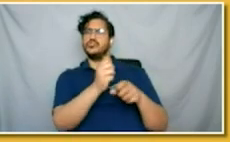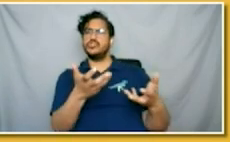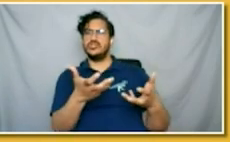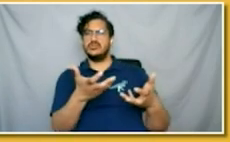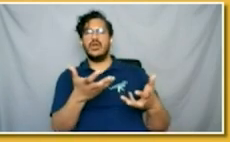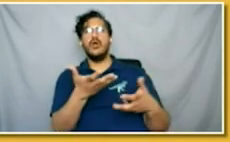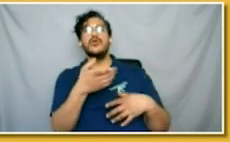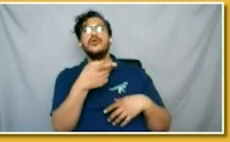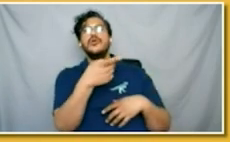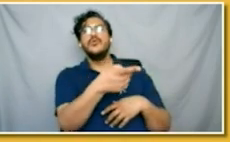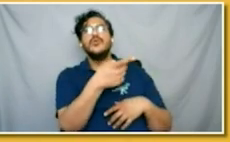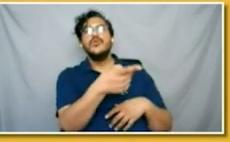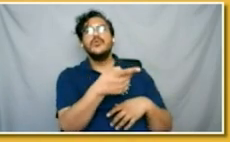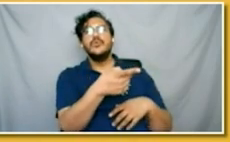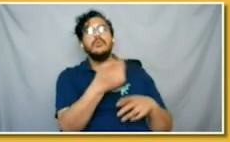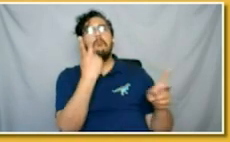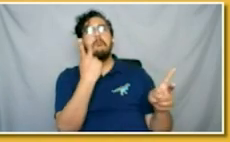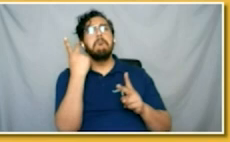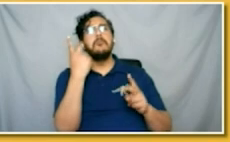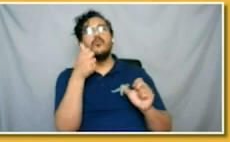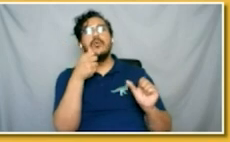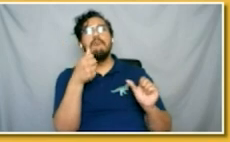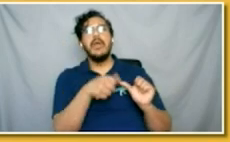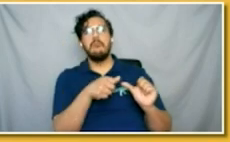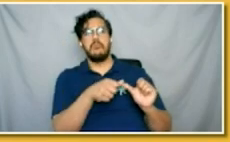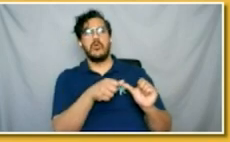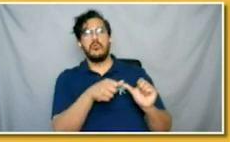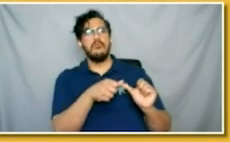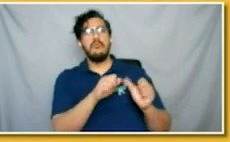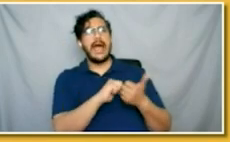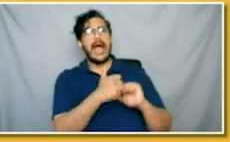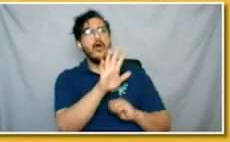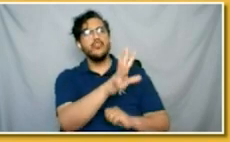felt about working for the Postal Service?